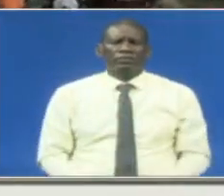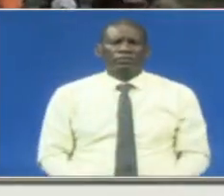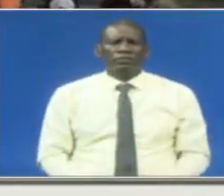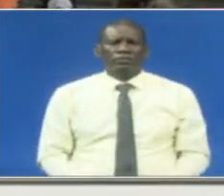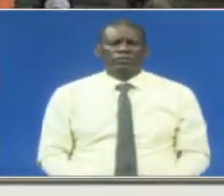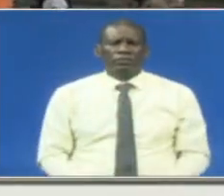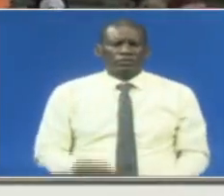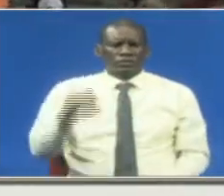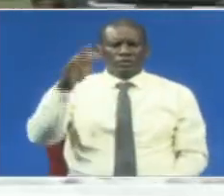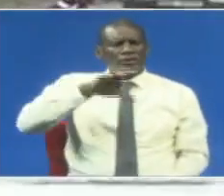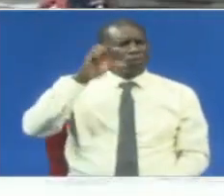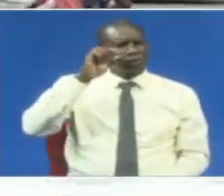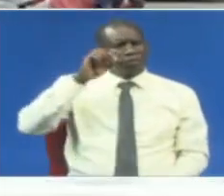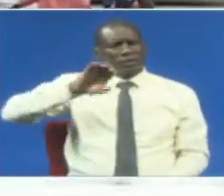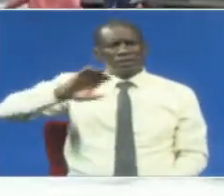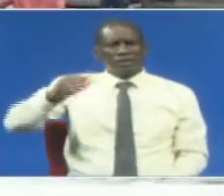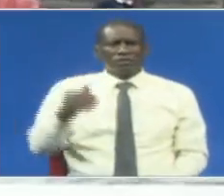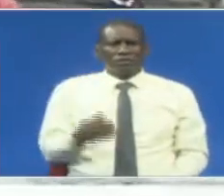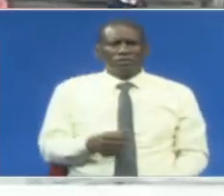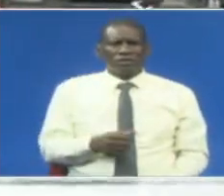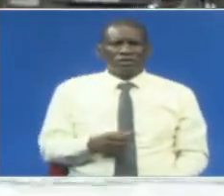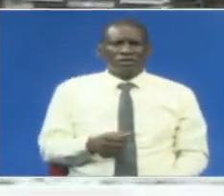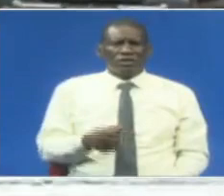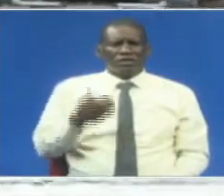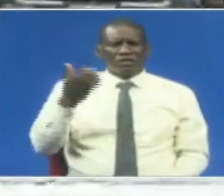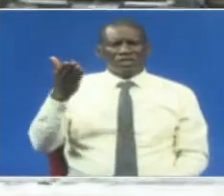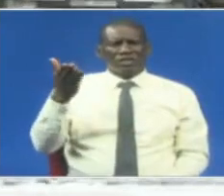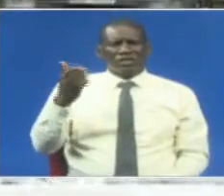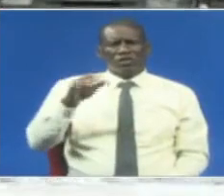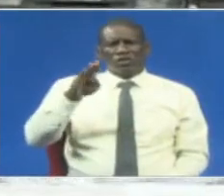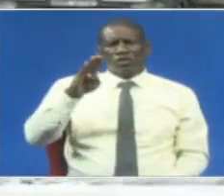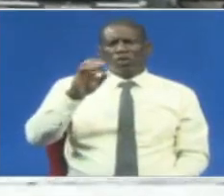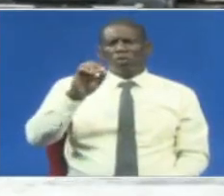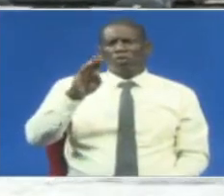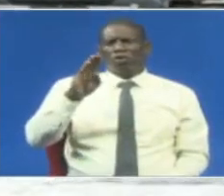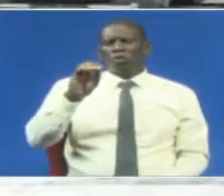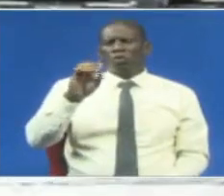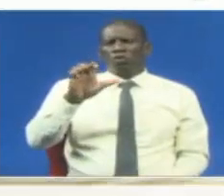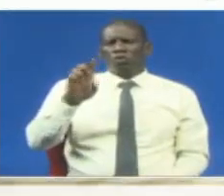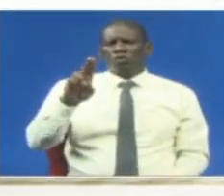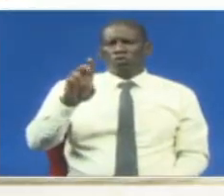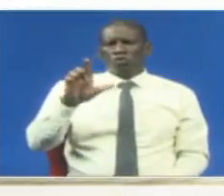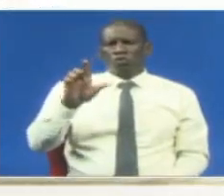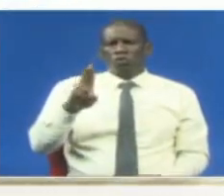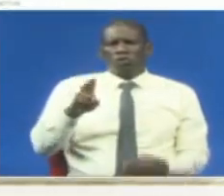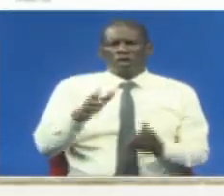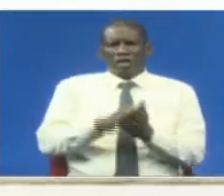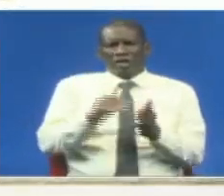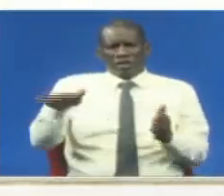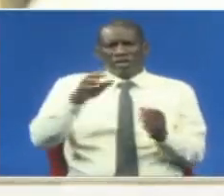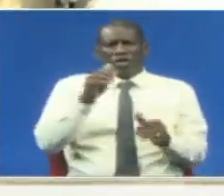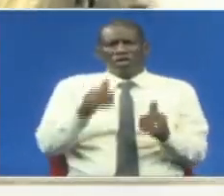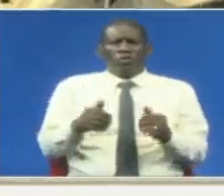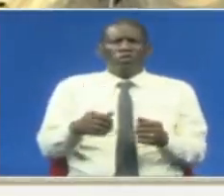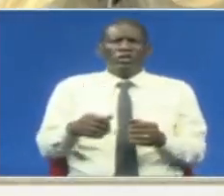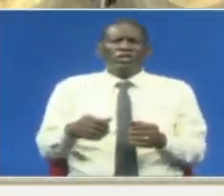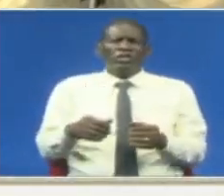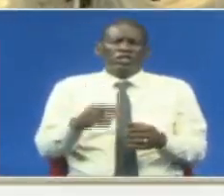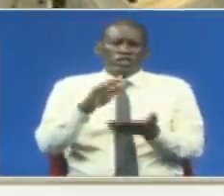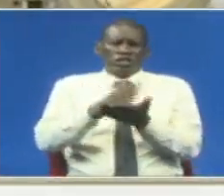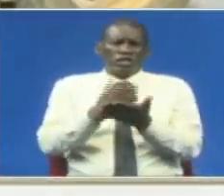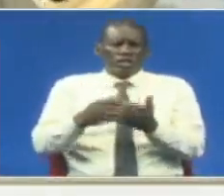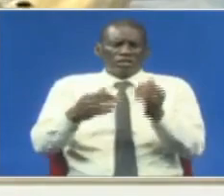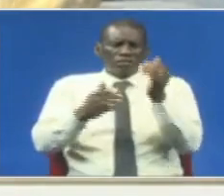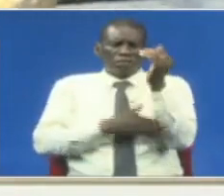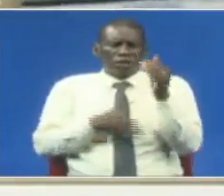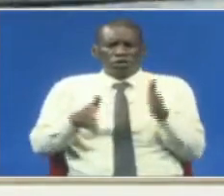Back in Mombasa town, Miritini, Jomvu and Bombolulu and other areas that share the common menace of dilapidated roads, it